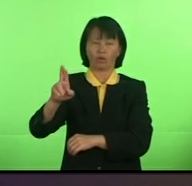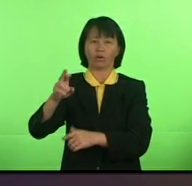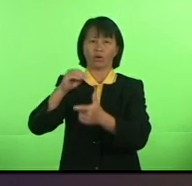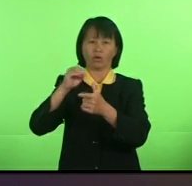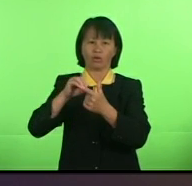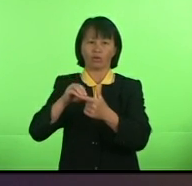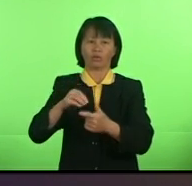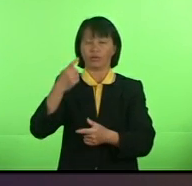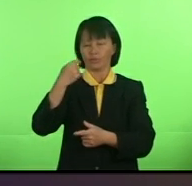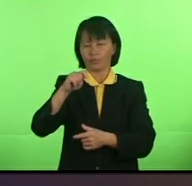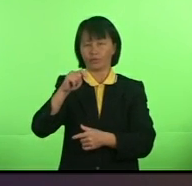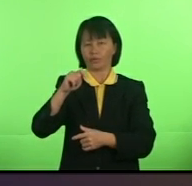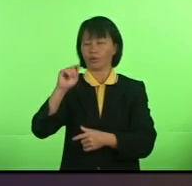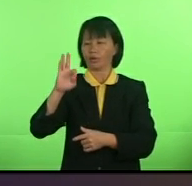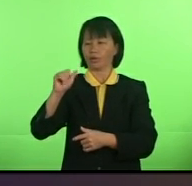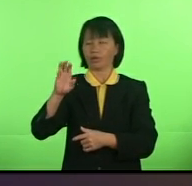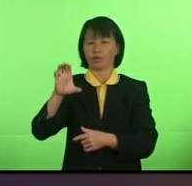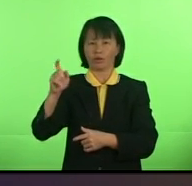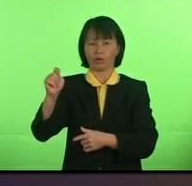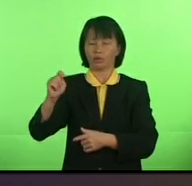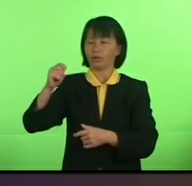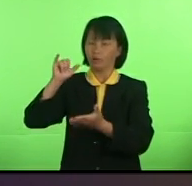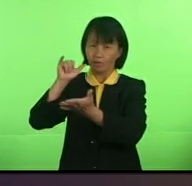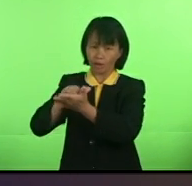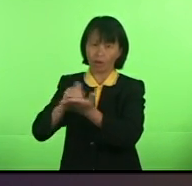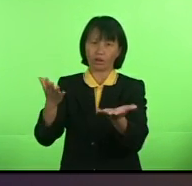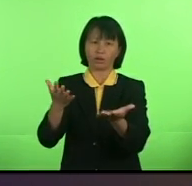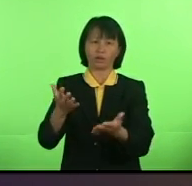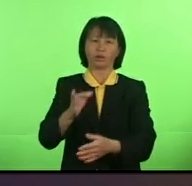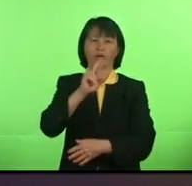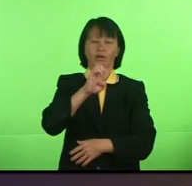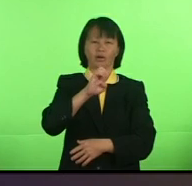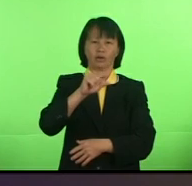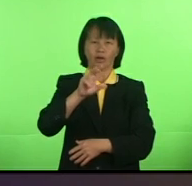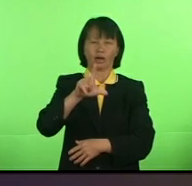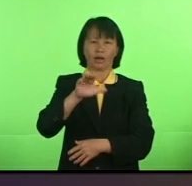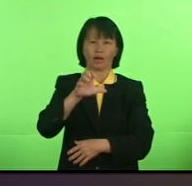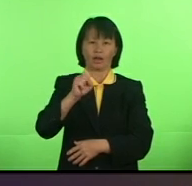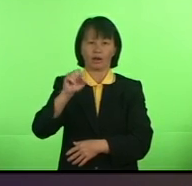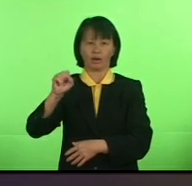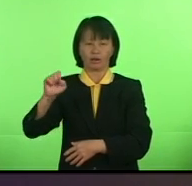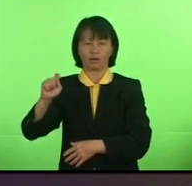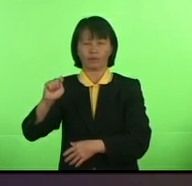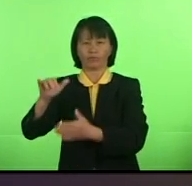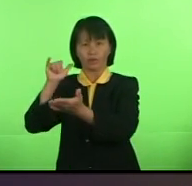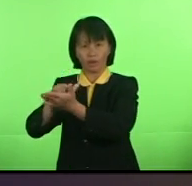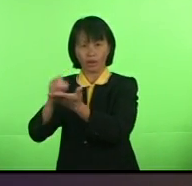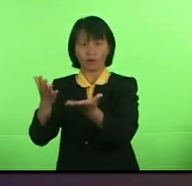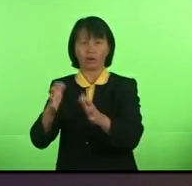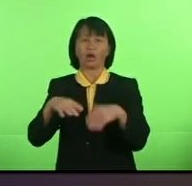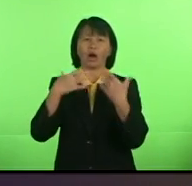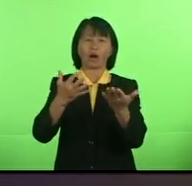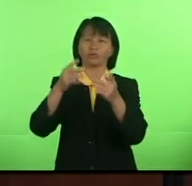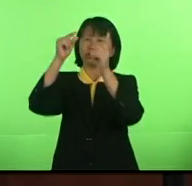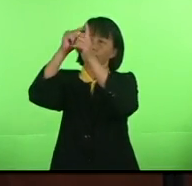fact that, in spite of the fact that, regardless of the fact that. How are you going to use all